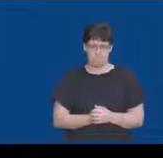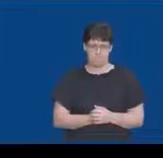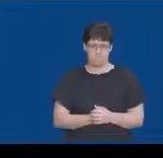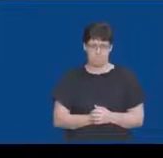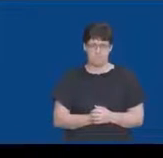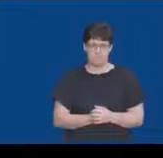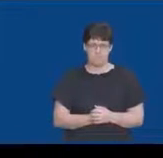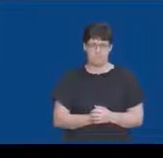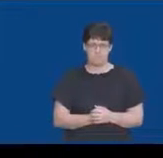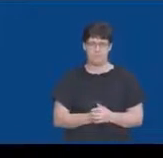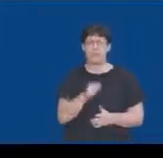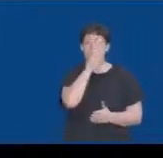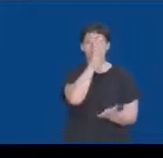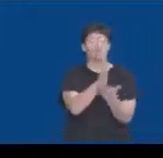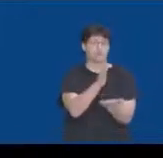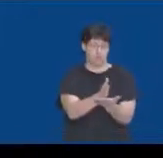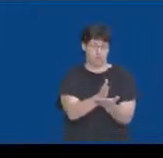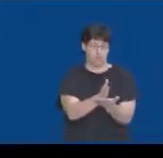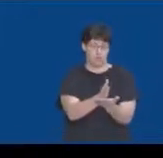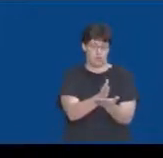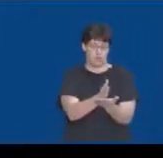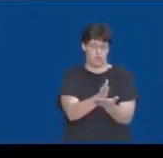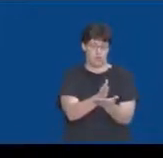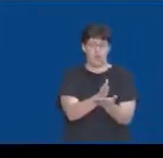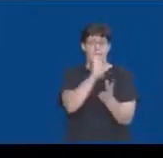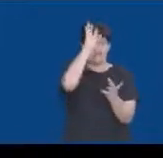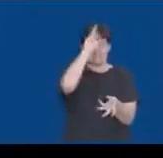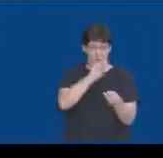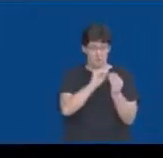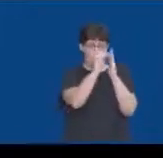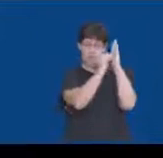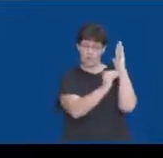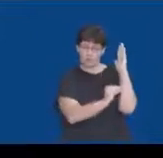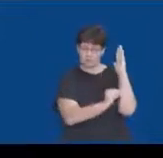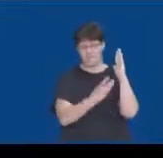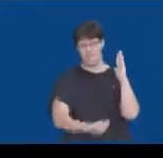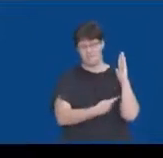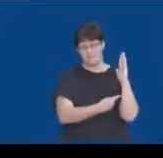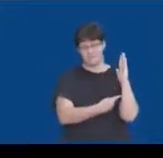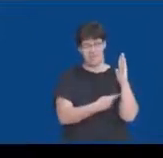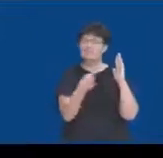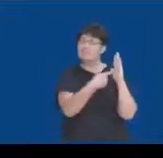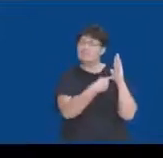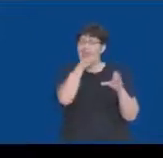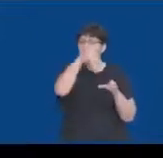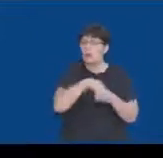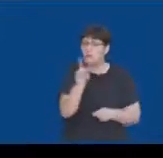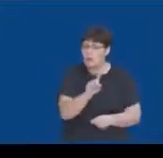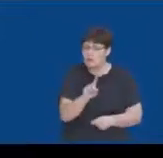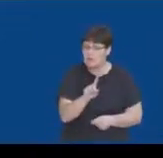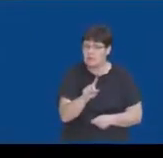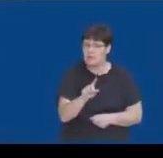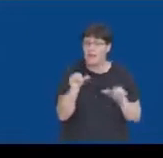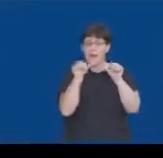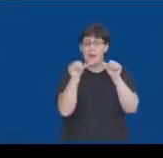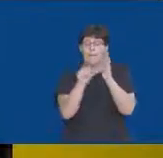We need to make sure that you have summary notes, and these must include a list of